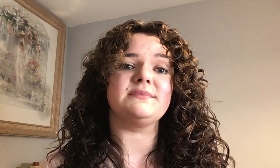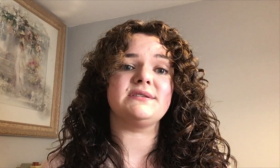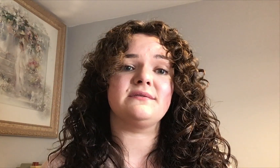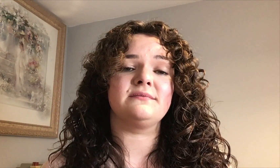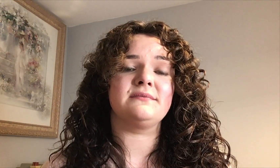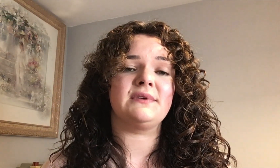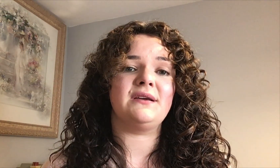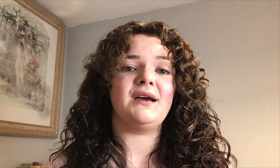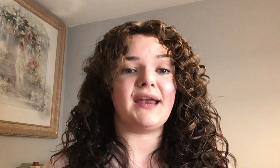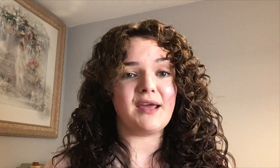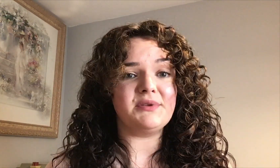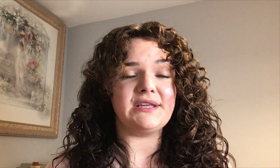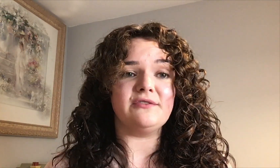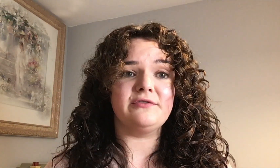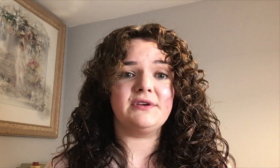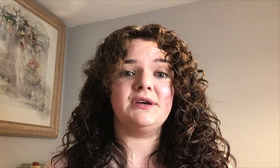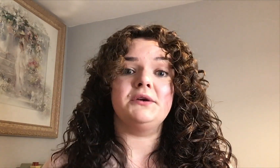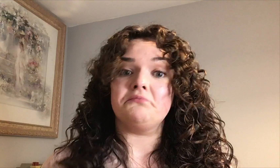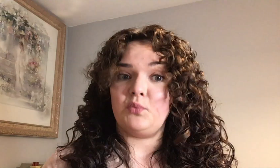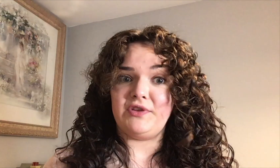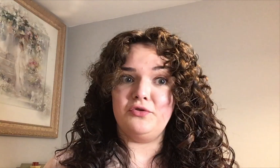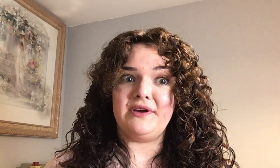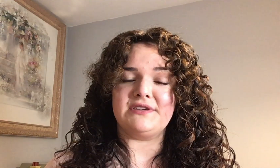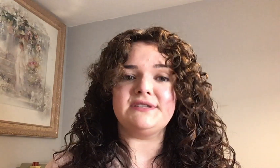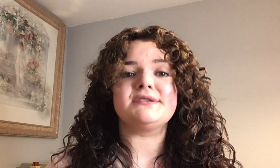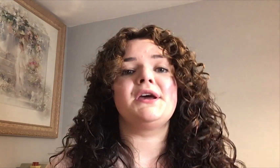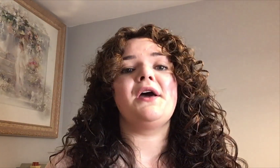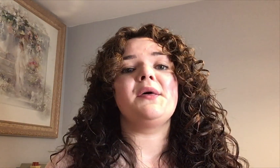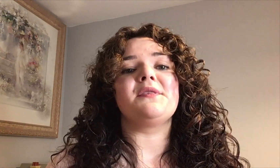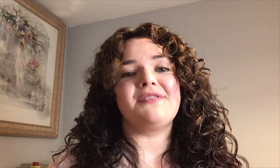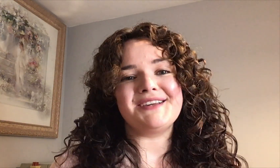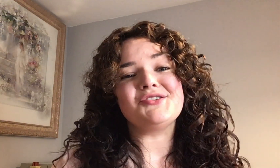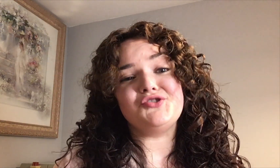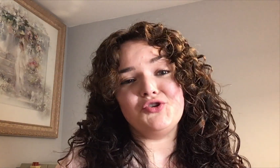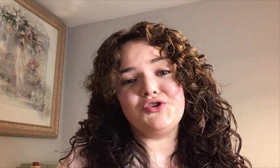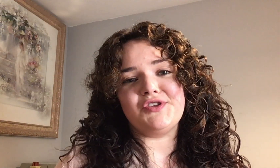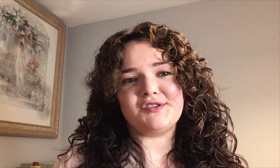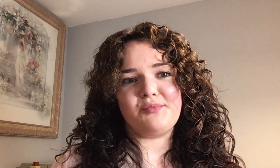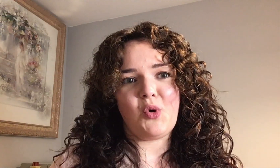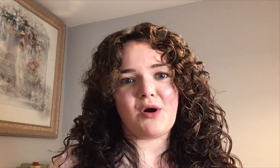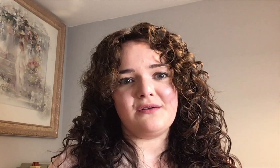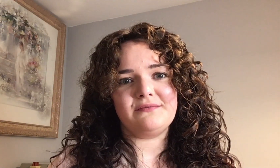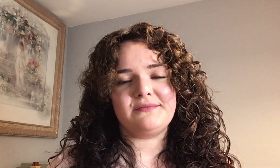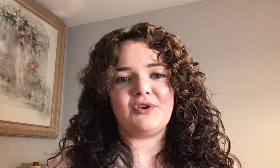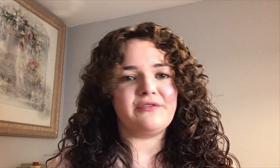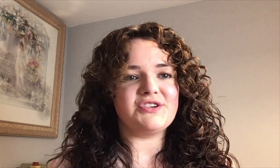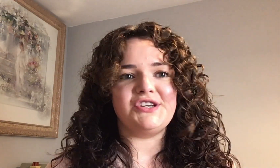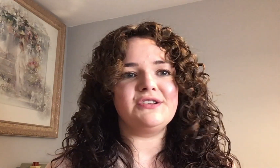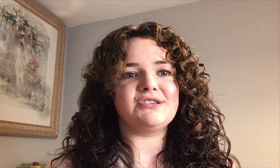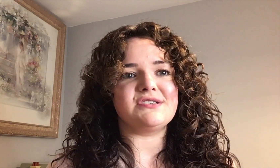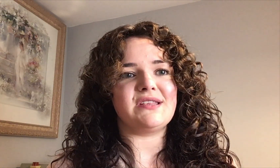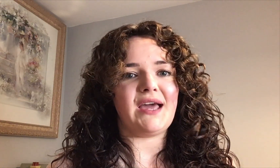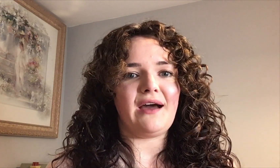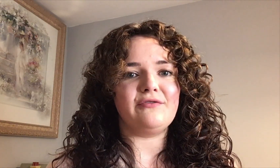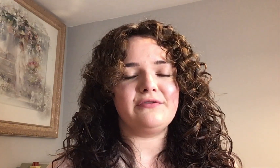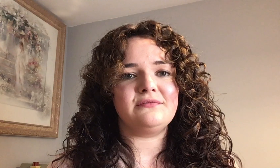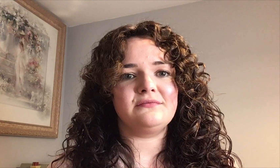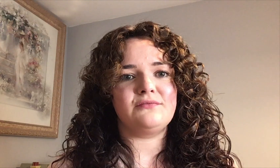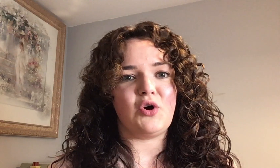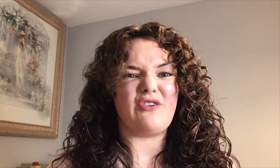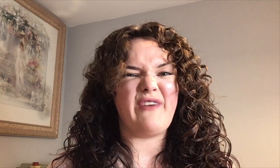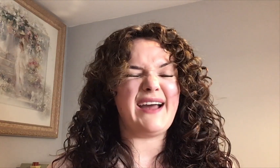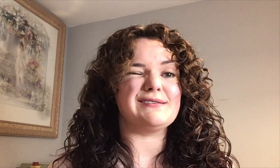home games, and I believe, with no evidence, that this is due to the support of the cheerleaders that they